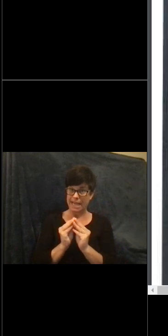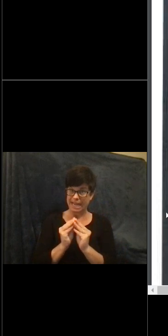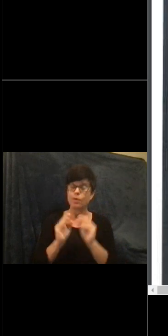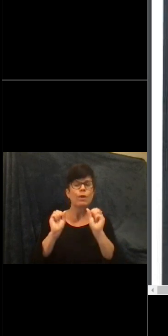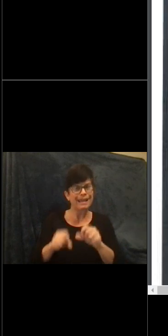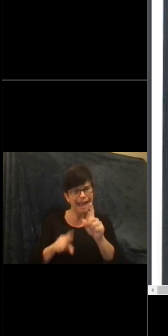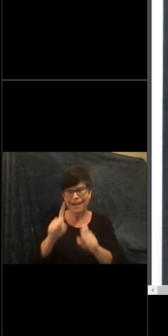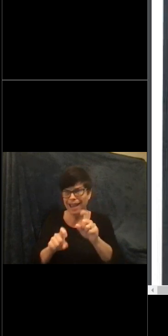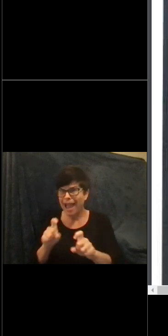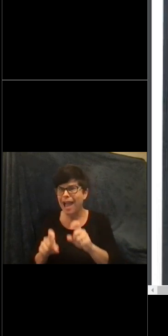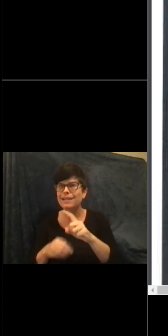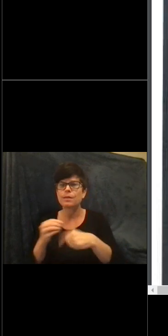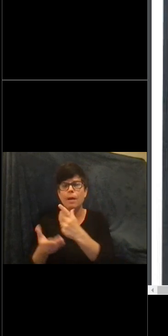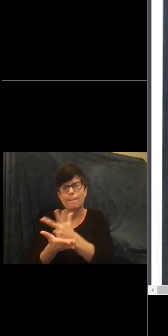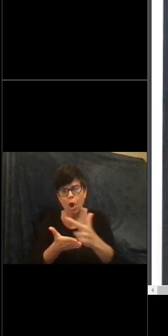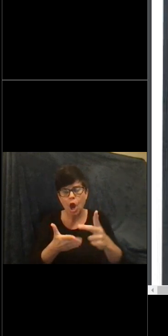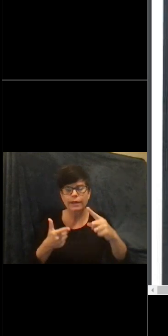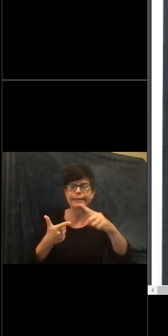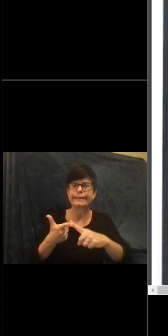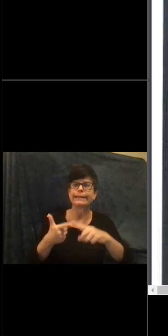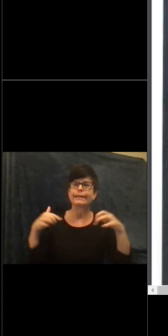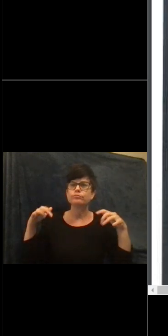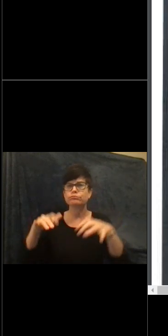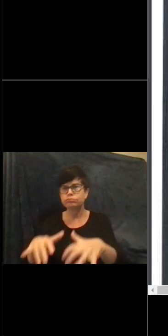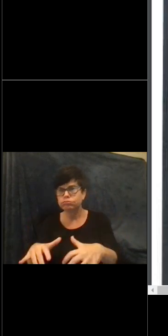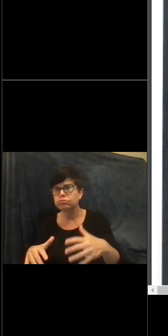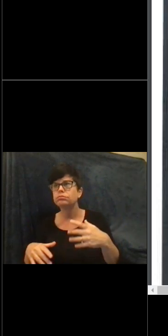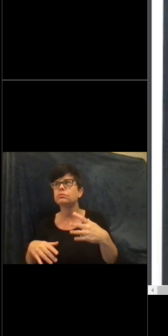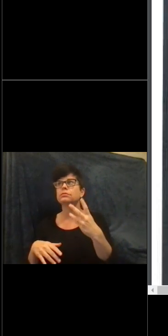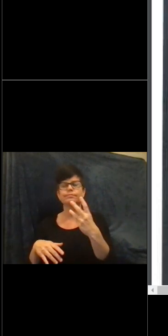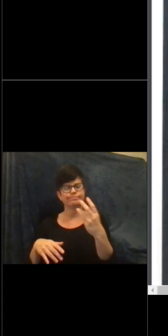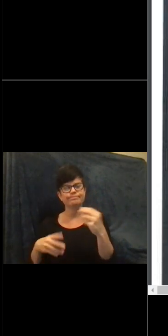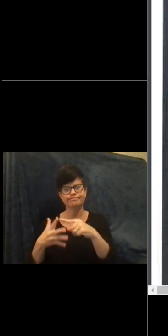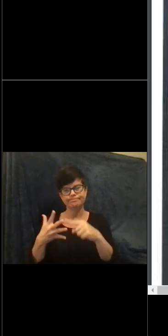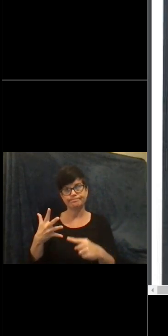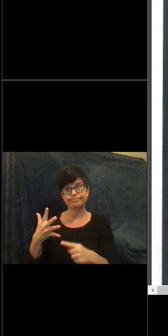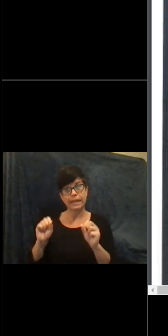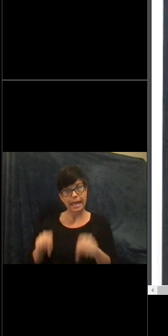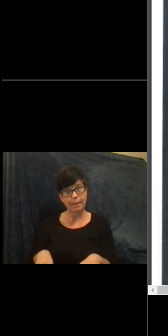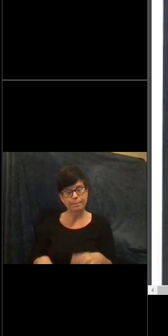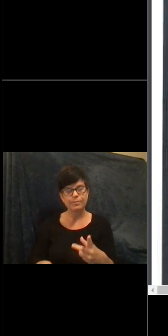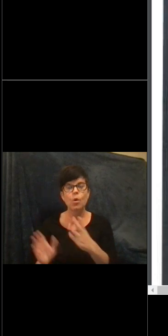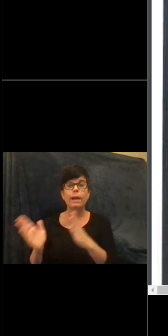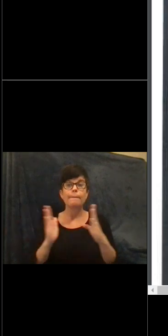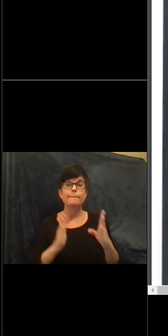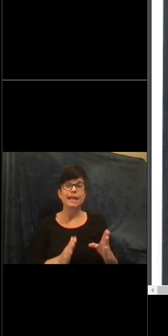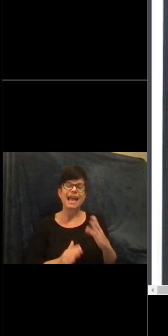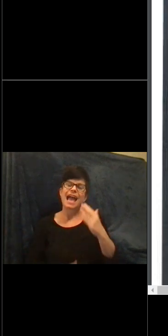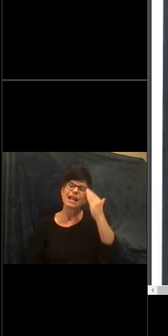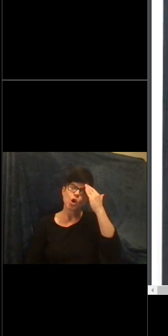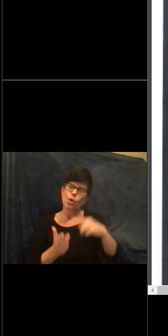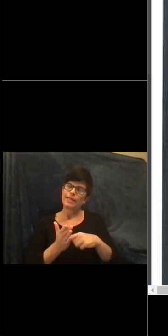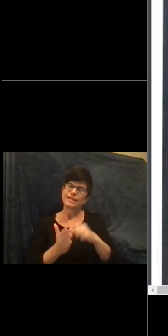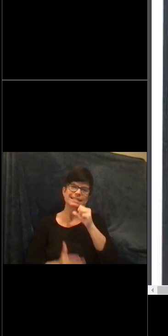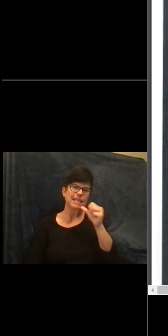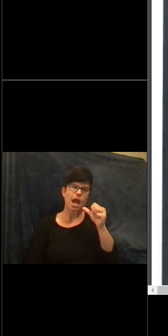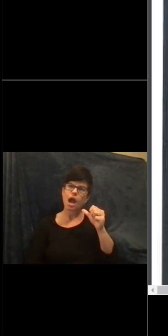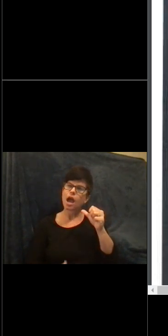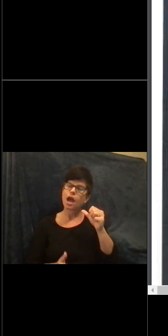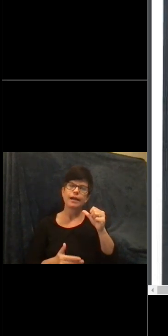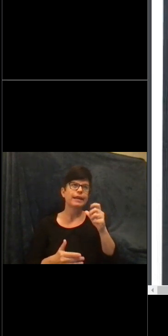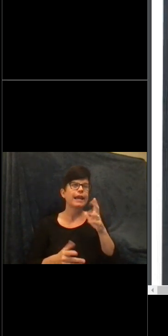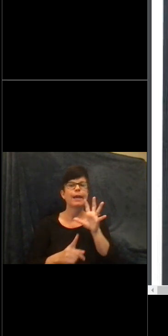density. Let me also try just, and I know it's not a popular opinion, but I want to try to look